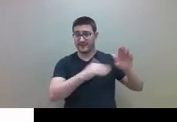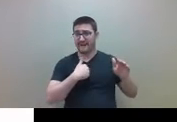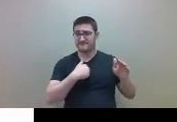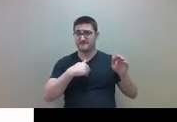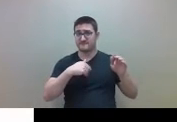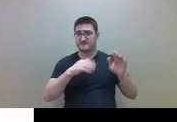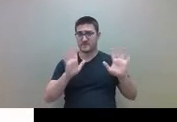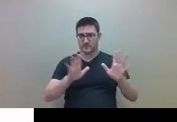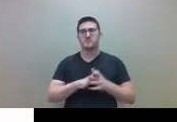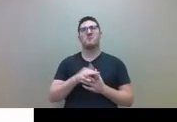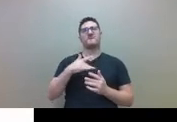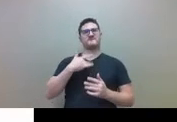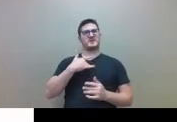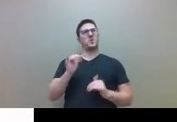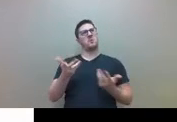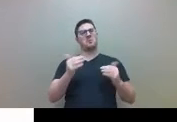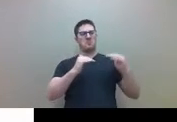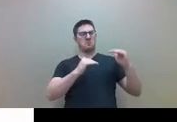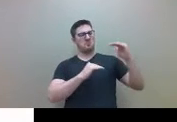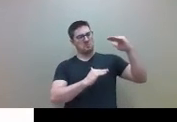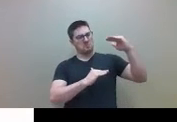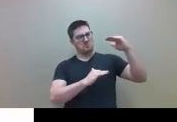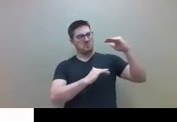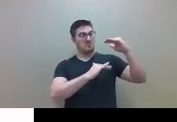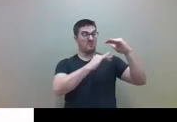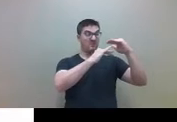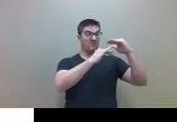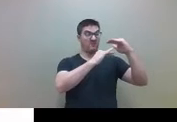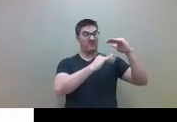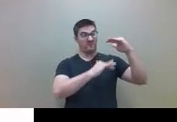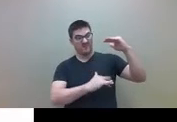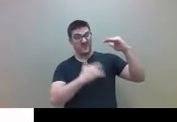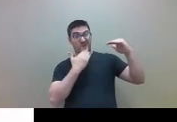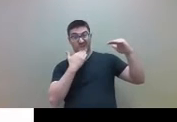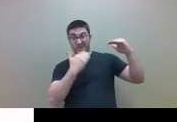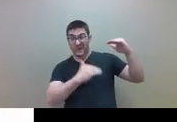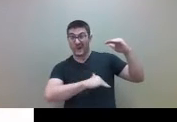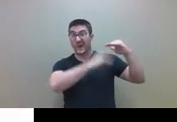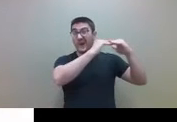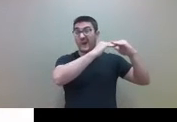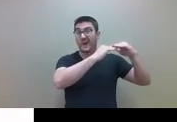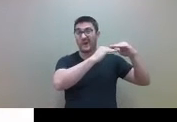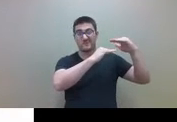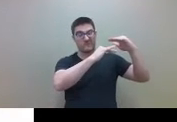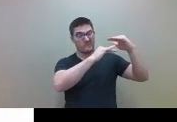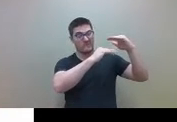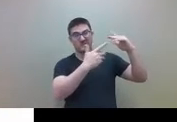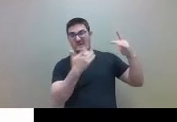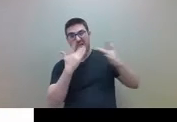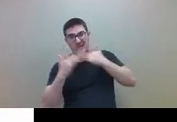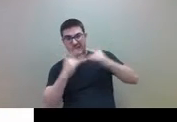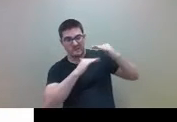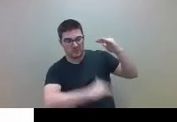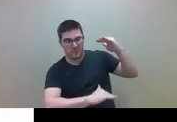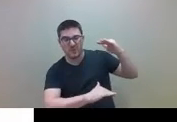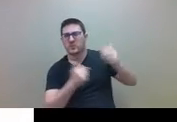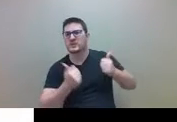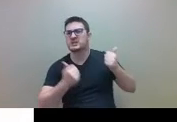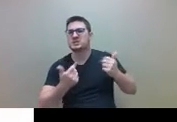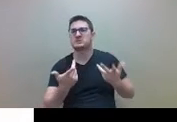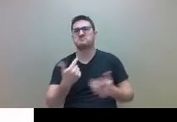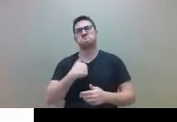okay? You go off to the next one. For me, I think spiritual would really be like probably full. Financial,